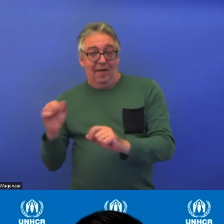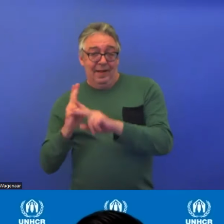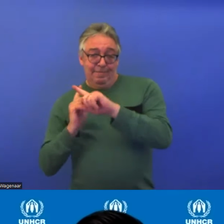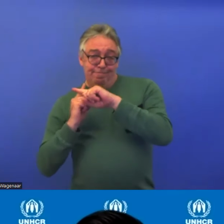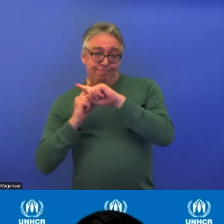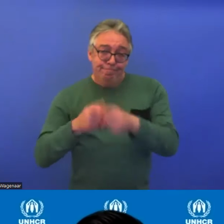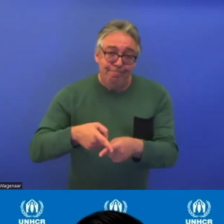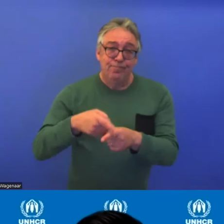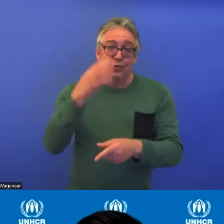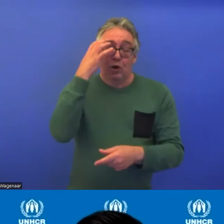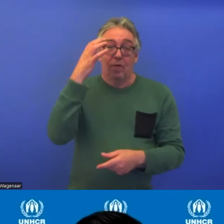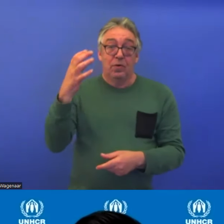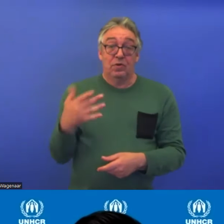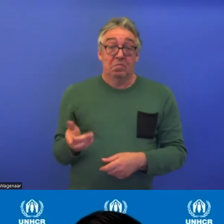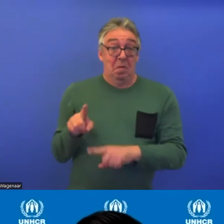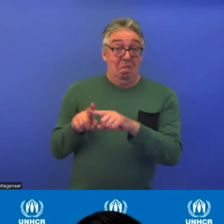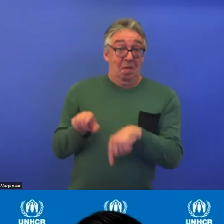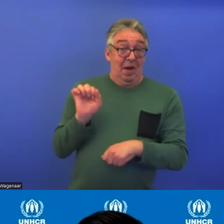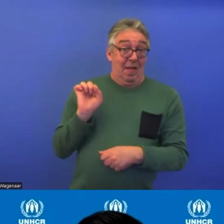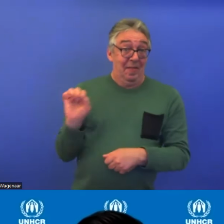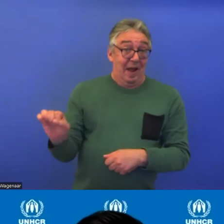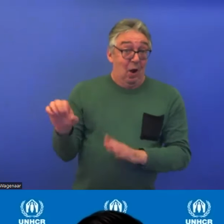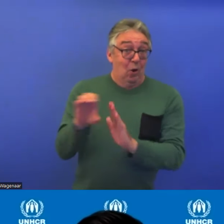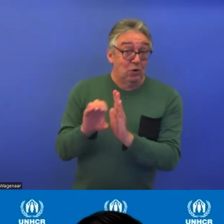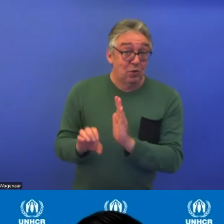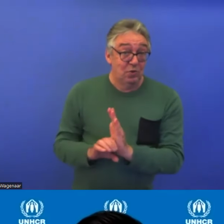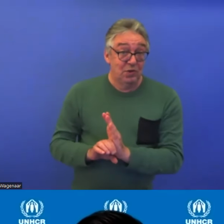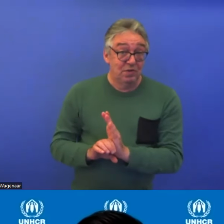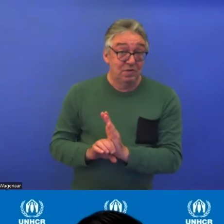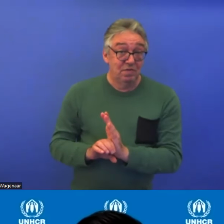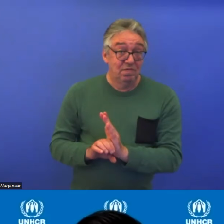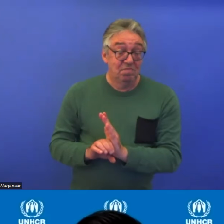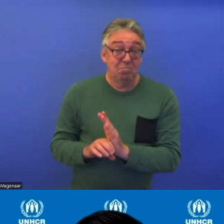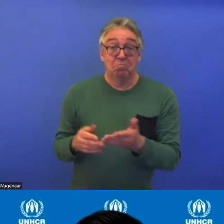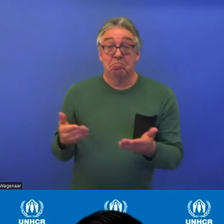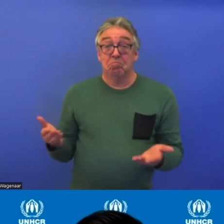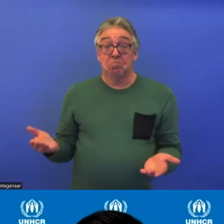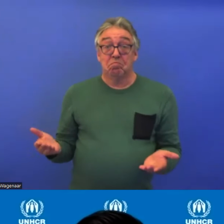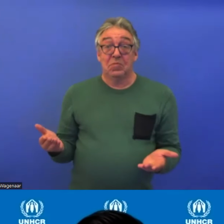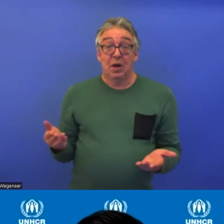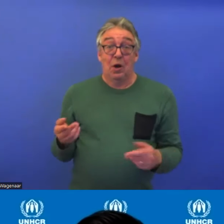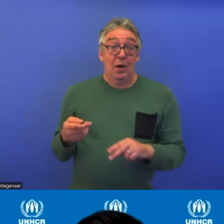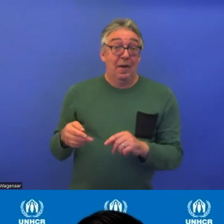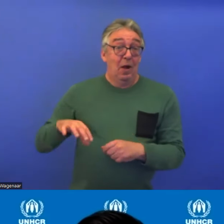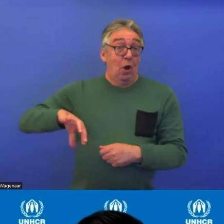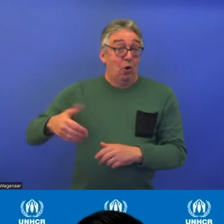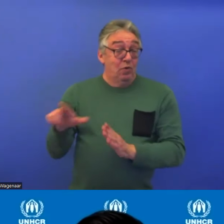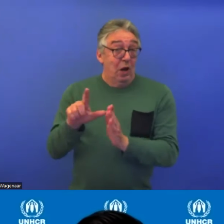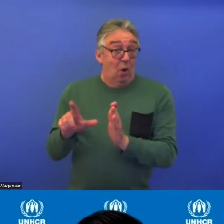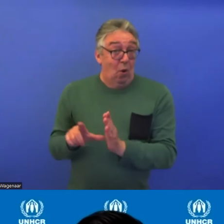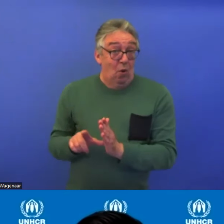the Constitution to ratify or the national laws to ratify a